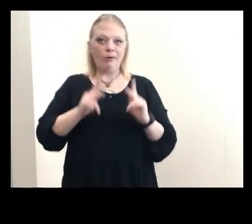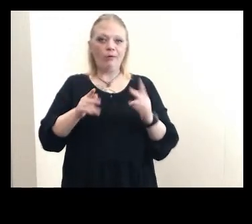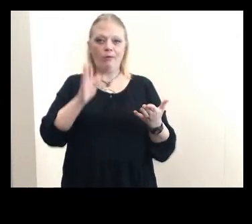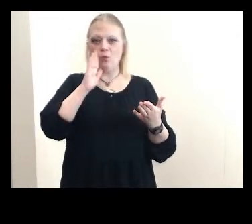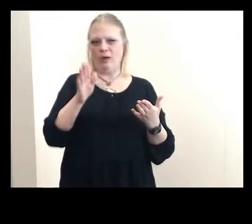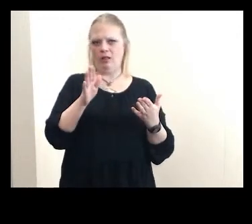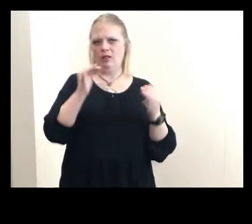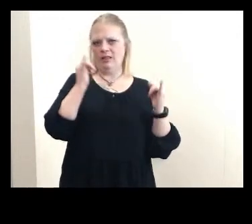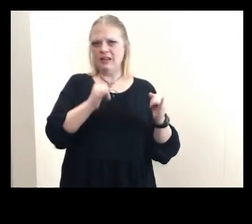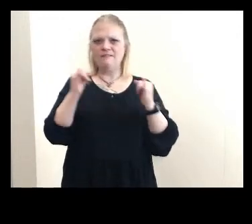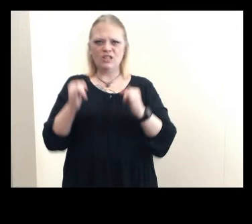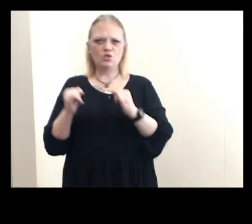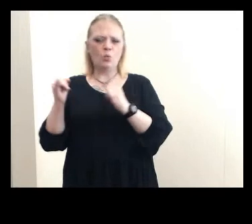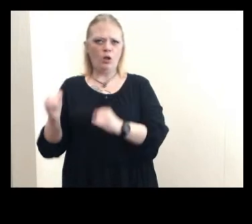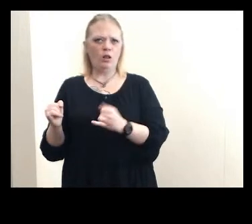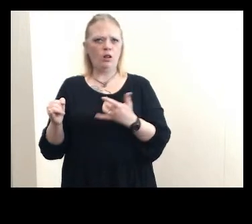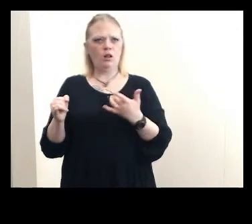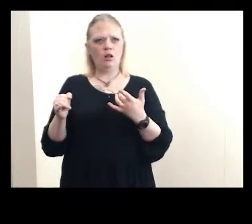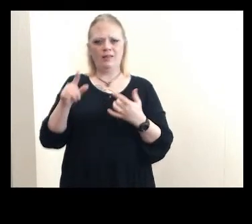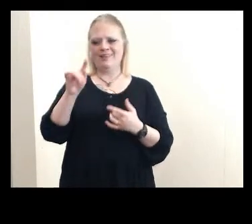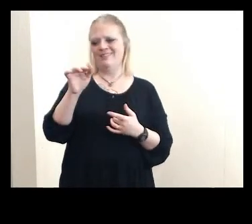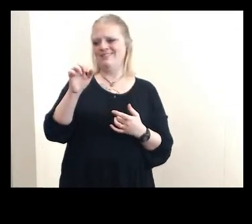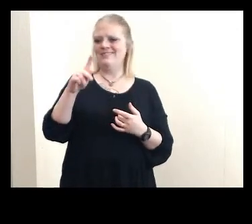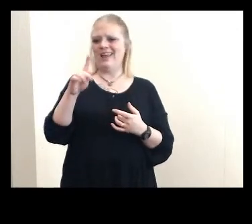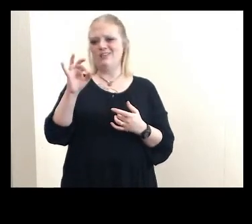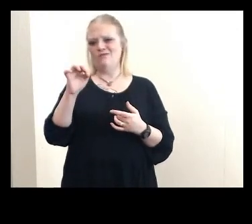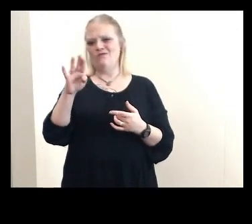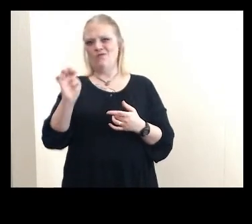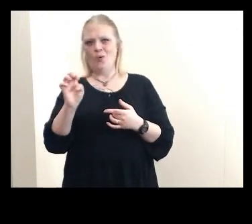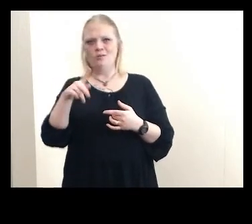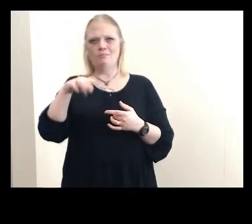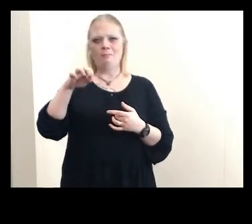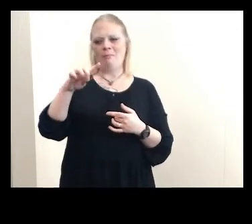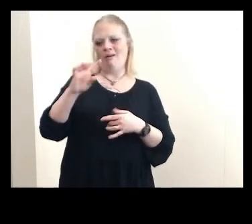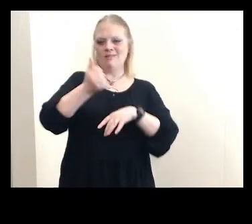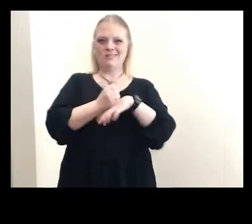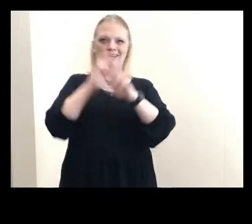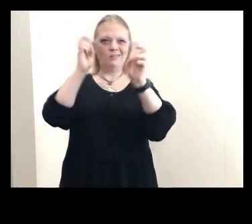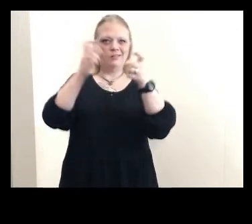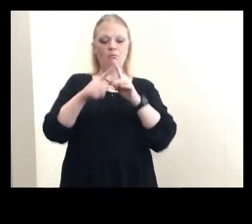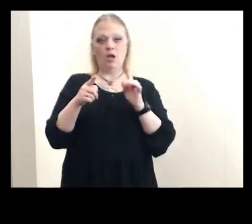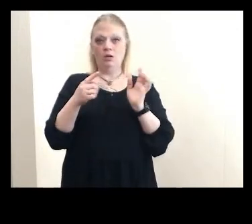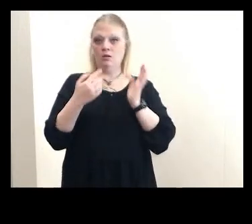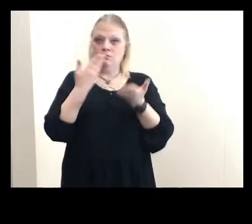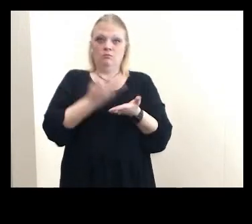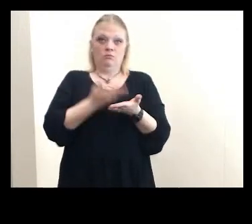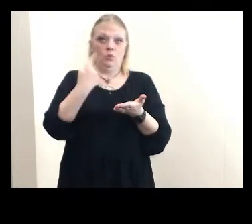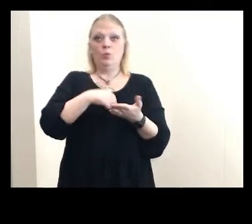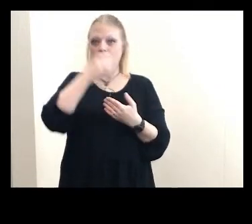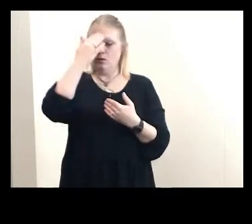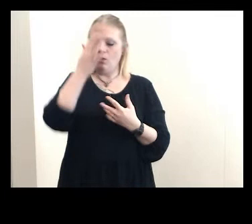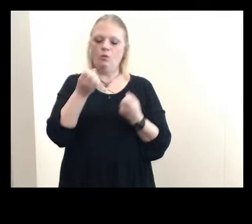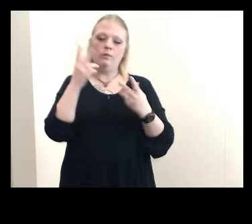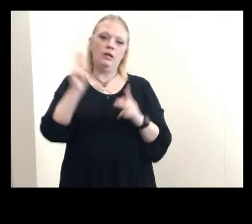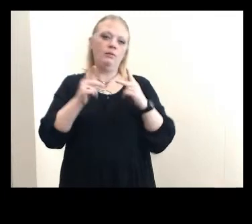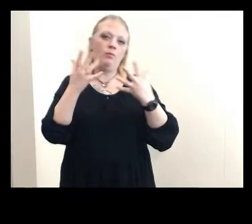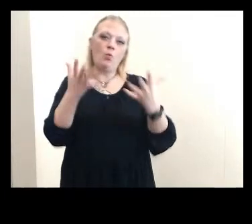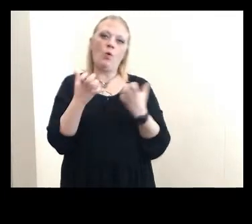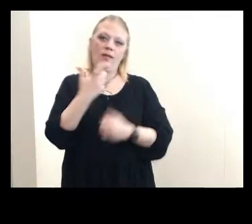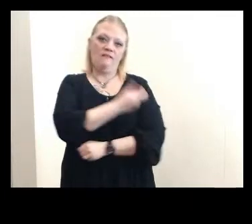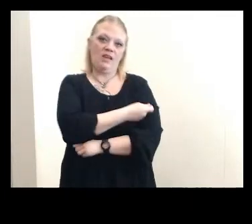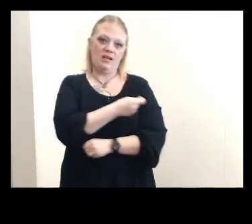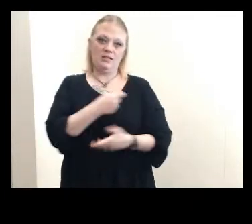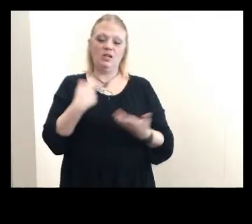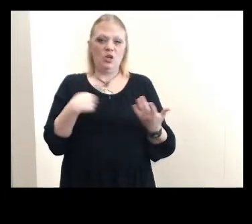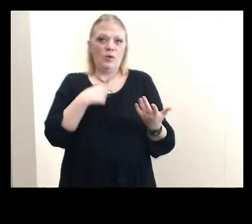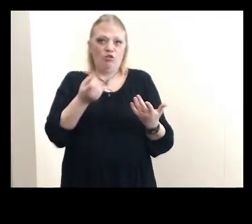those in individualized task force pod settings. But this just goes to show, we know a lot of people want the vaccine.